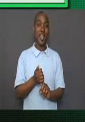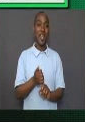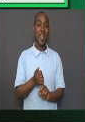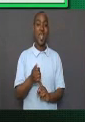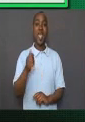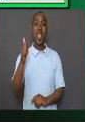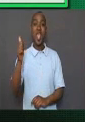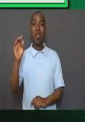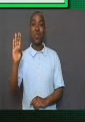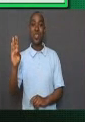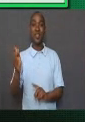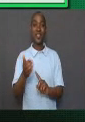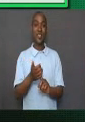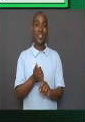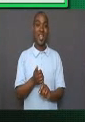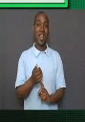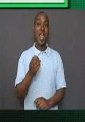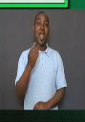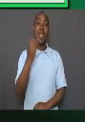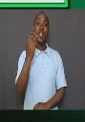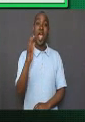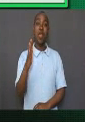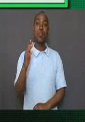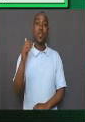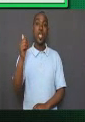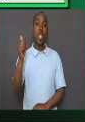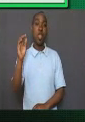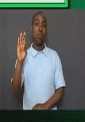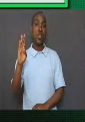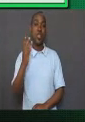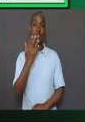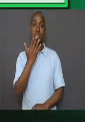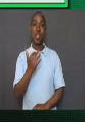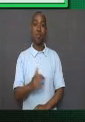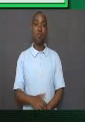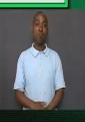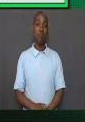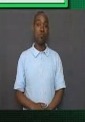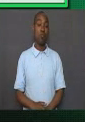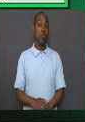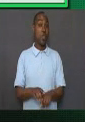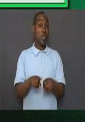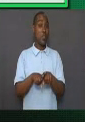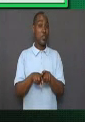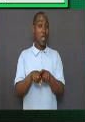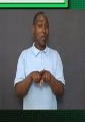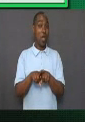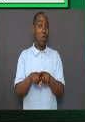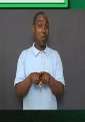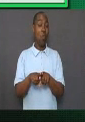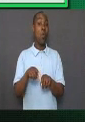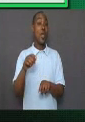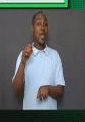B. Type AB blood is only compatible with